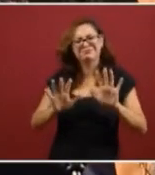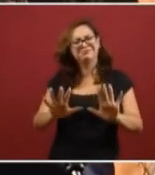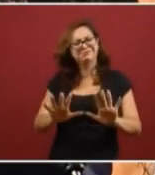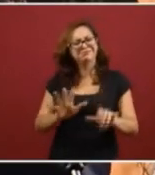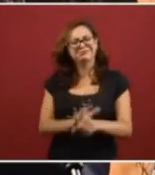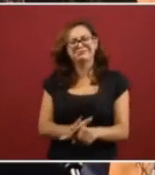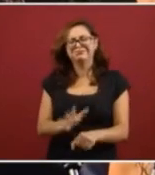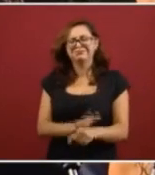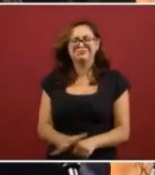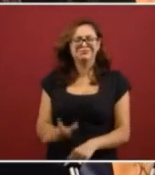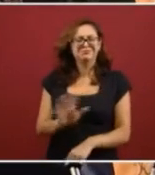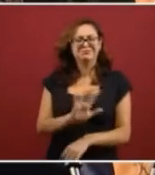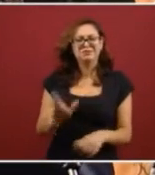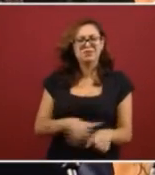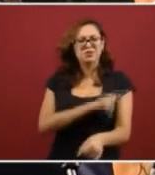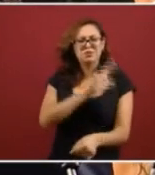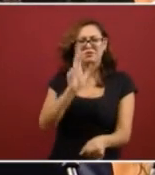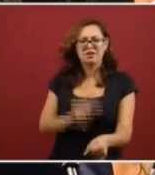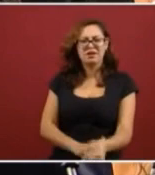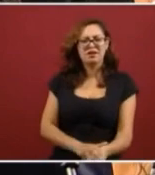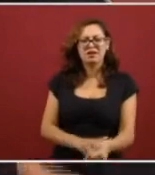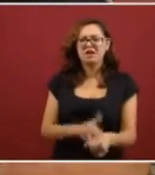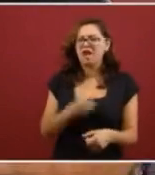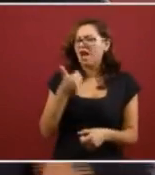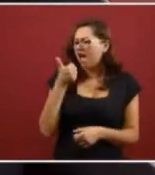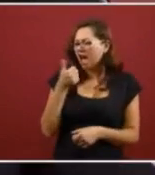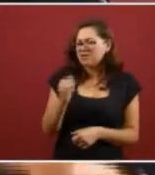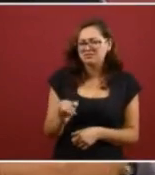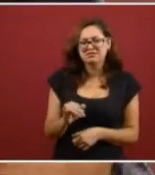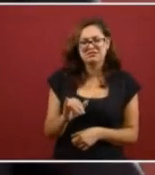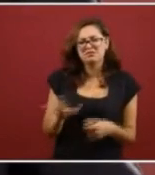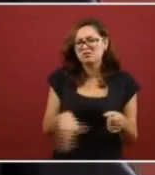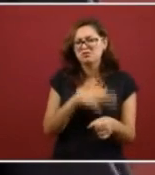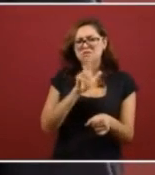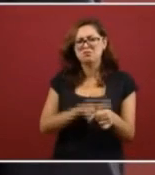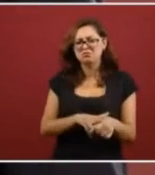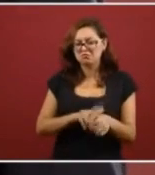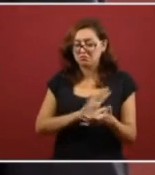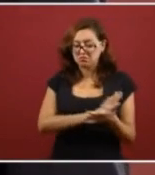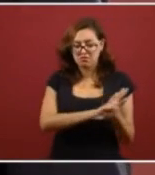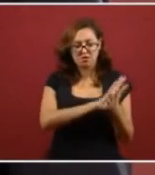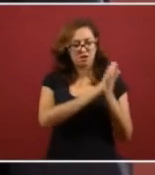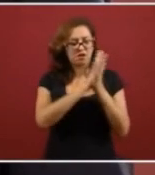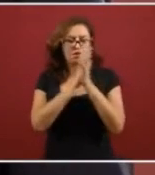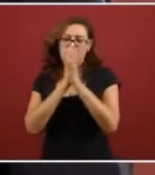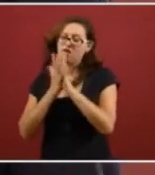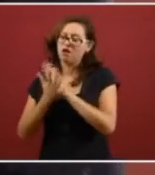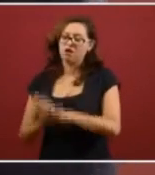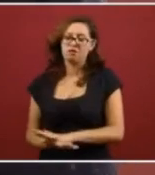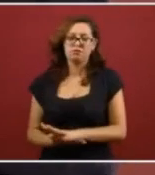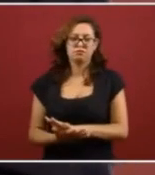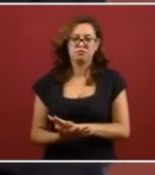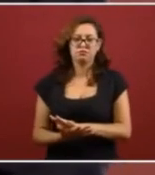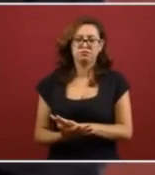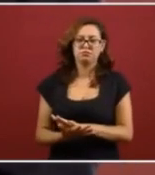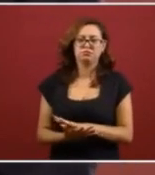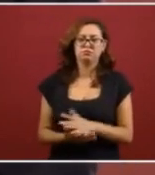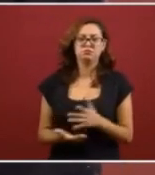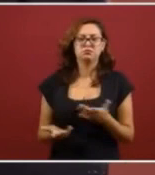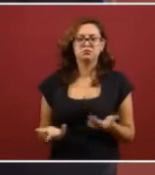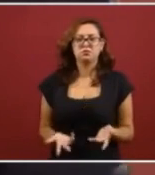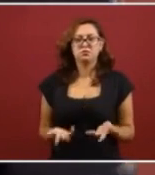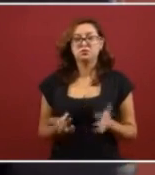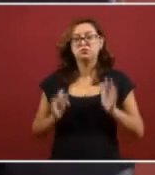off. Porque los cambios van. It's just because the changes are going forward. No hay esa